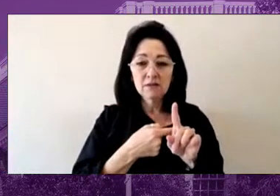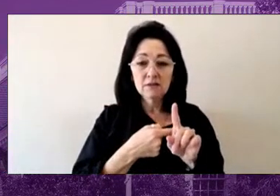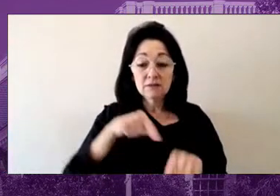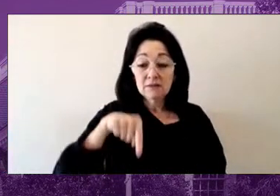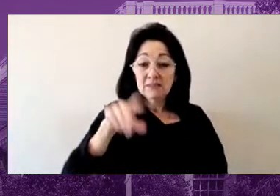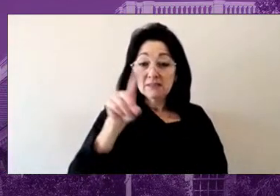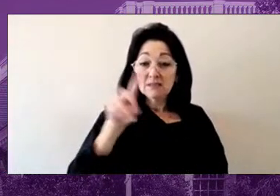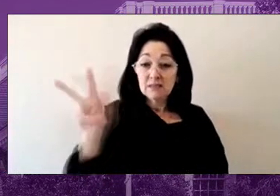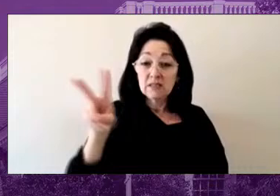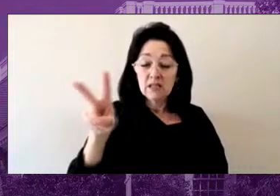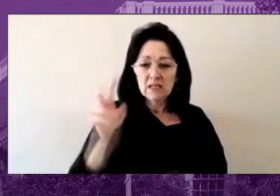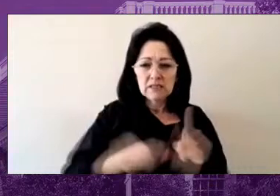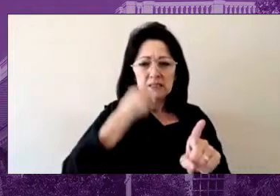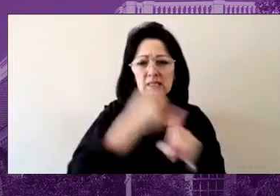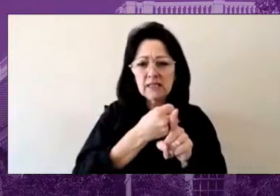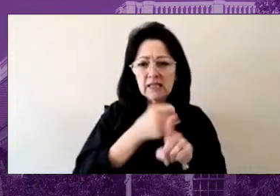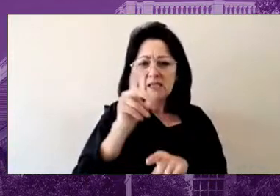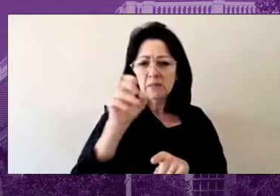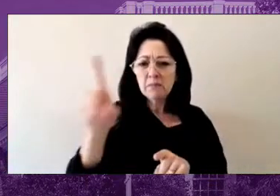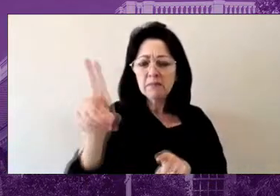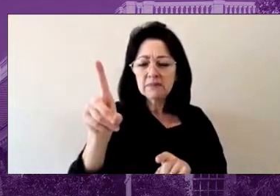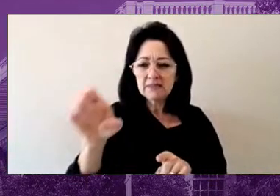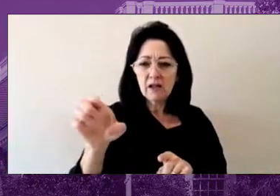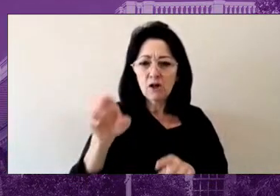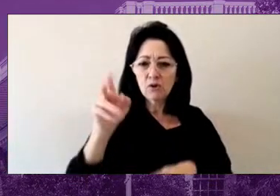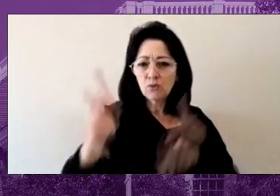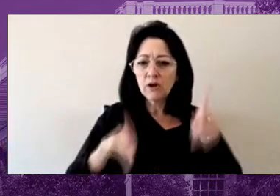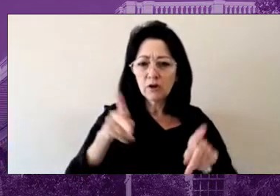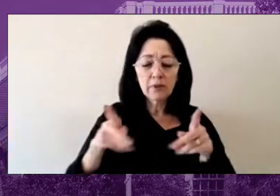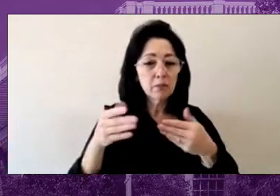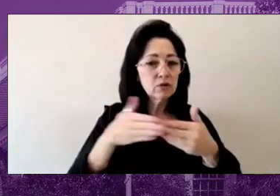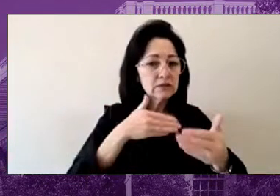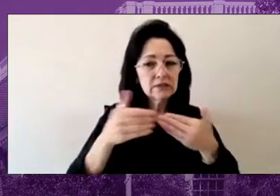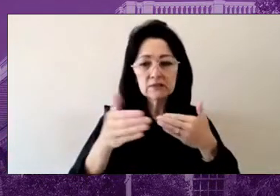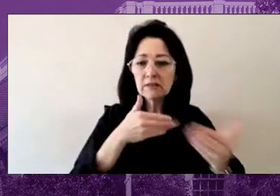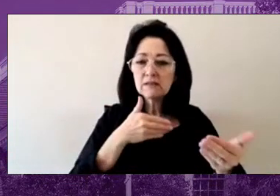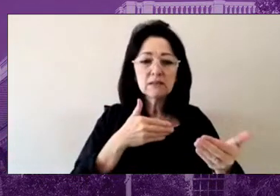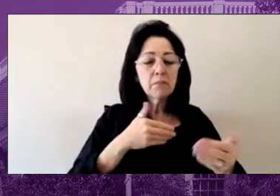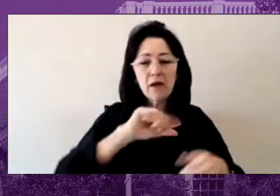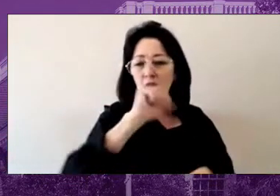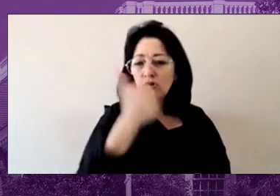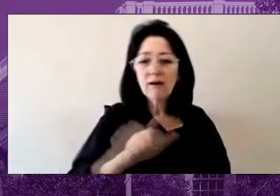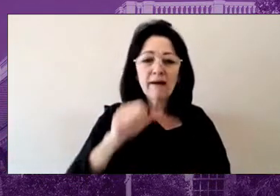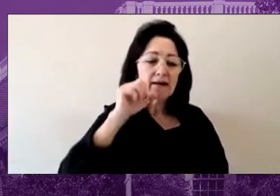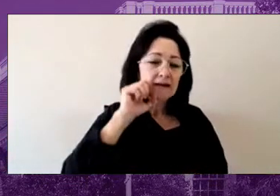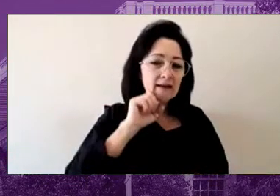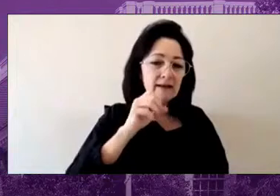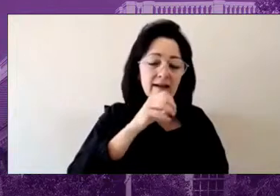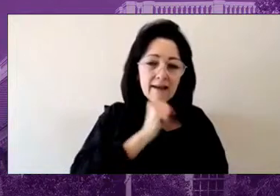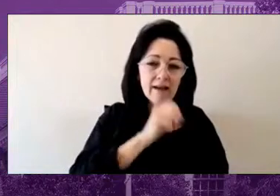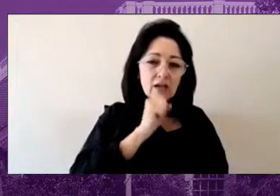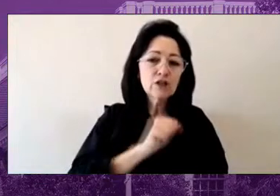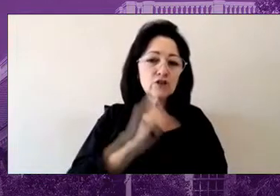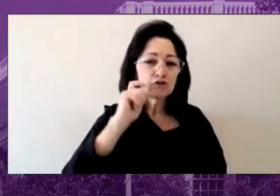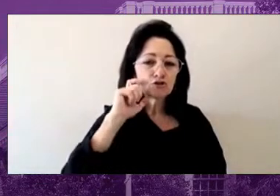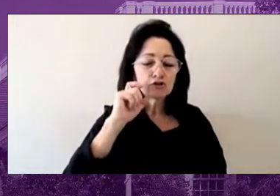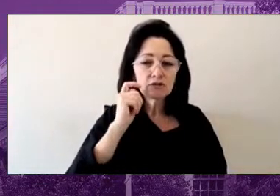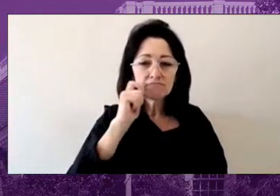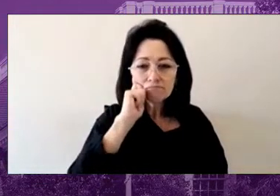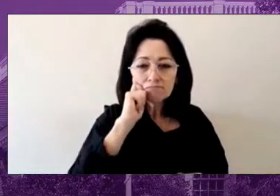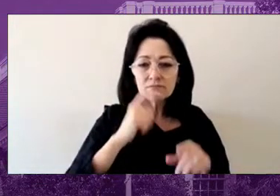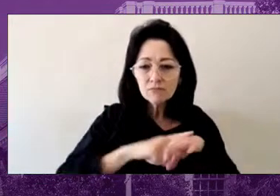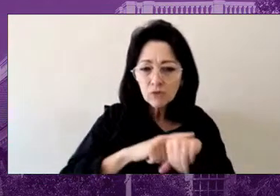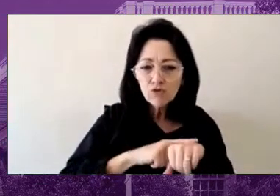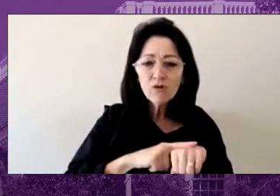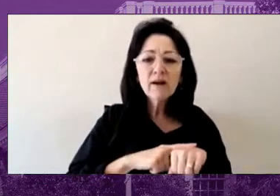violence impacts Delawareans without regard to age, race, religion, or economic status. When victims suffer at the hands